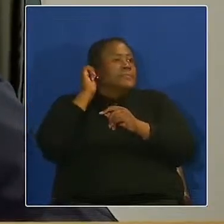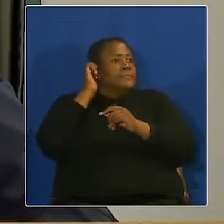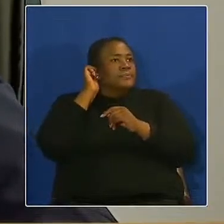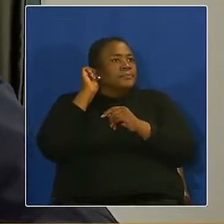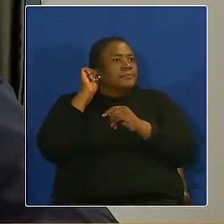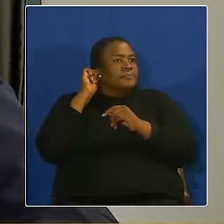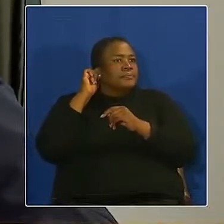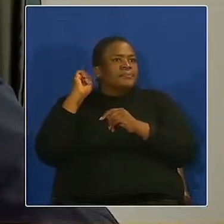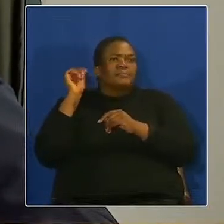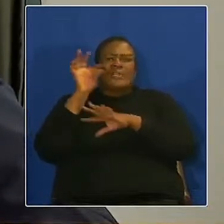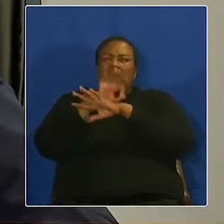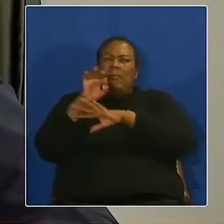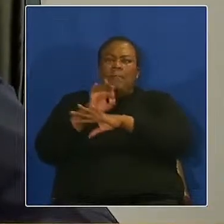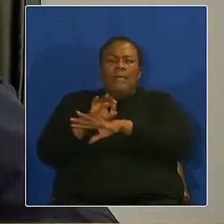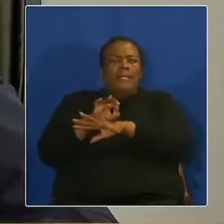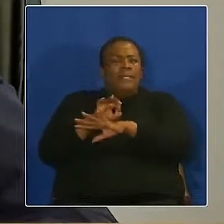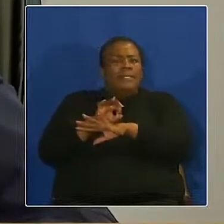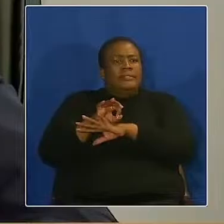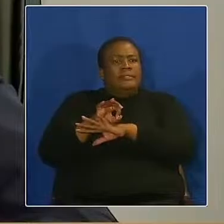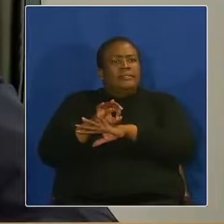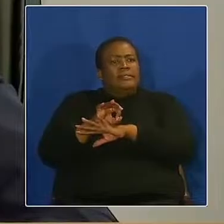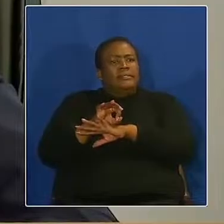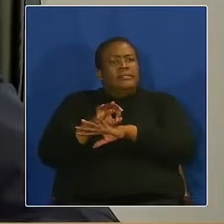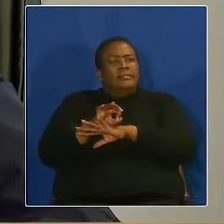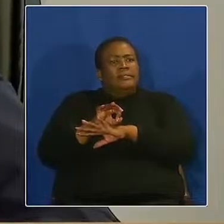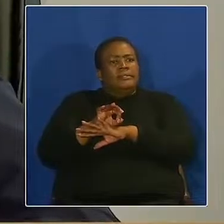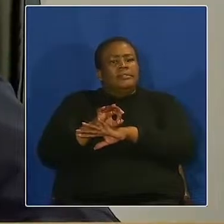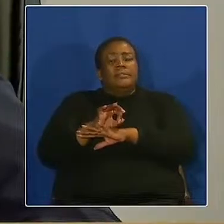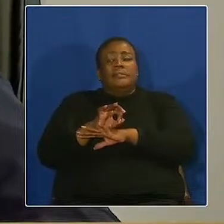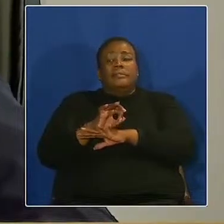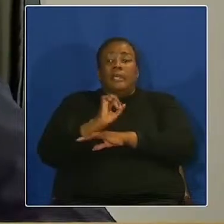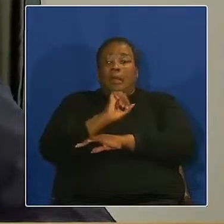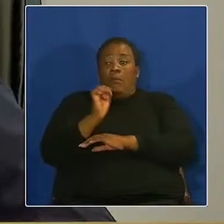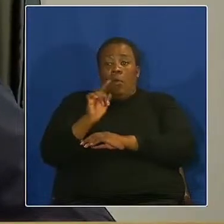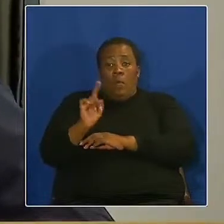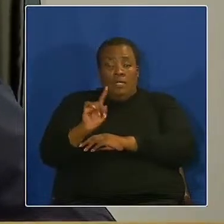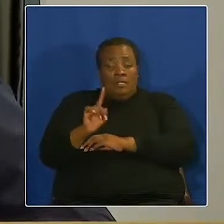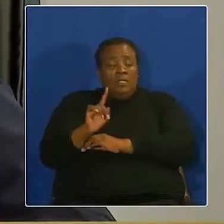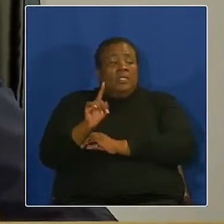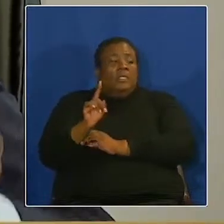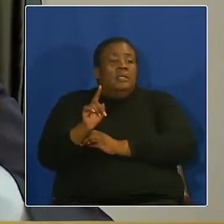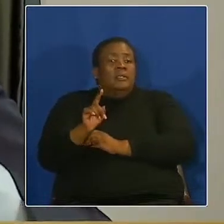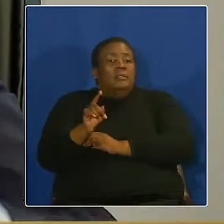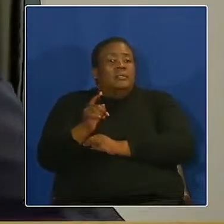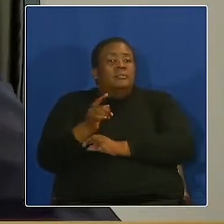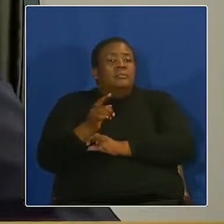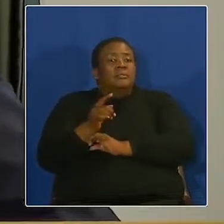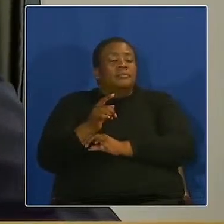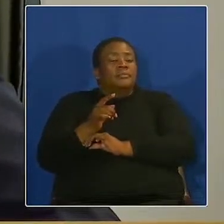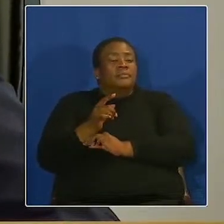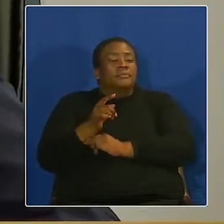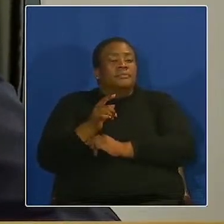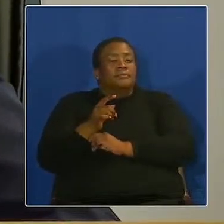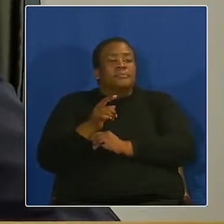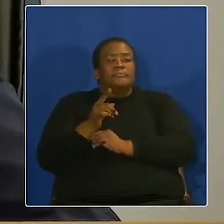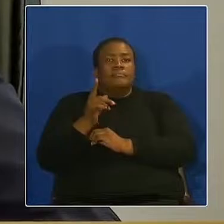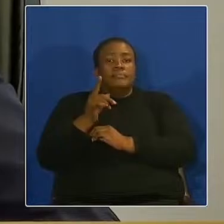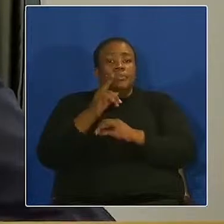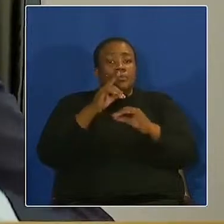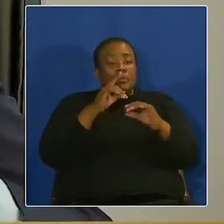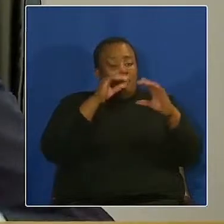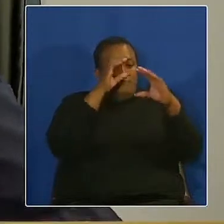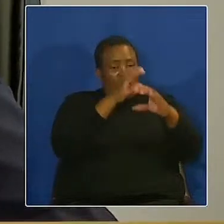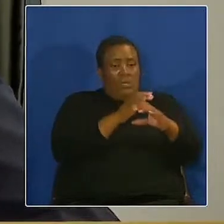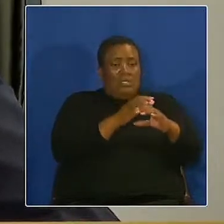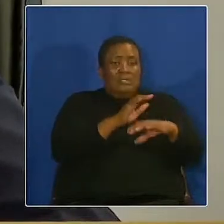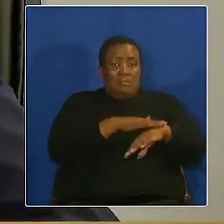was in the form of misinformation was directed towards the